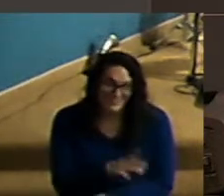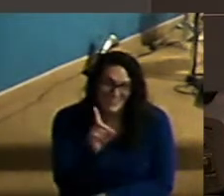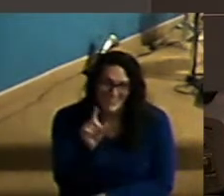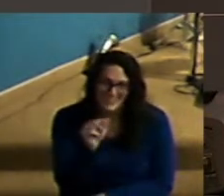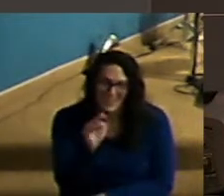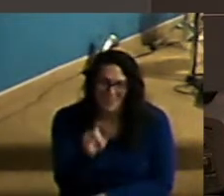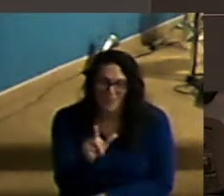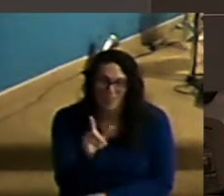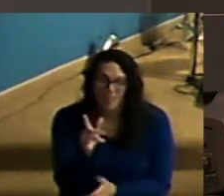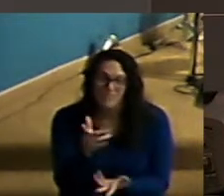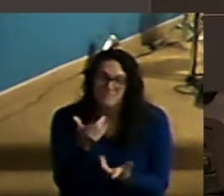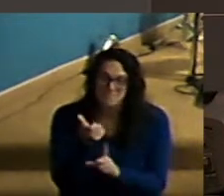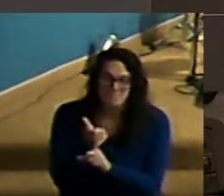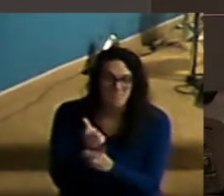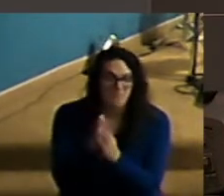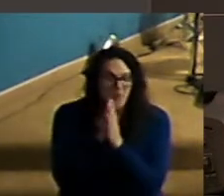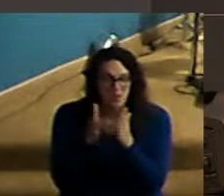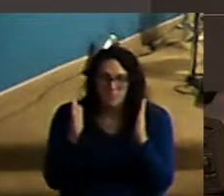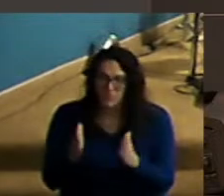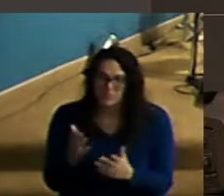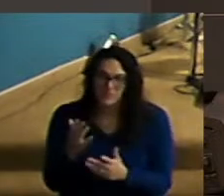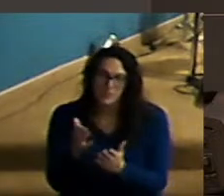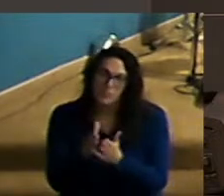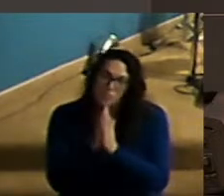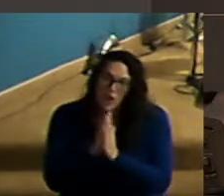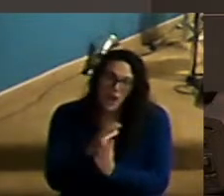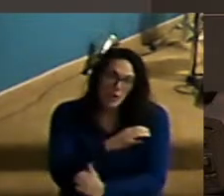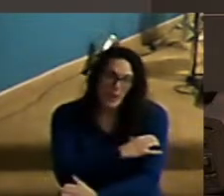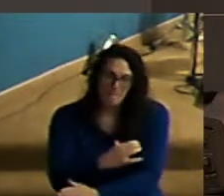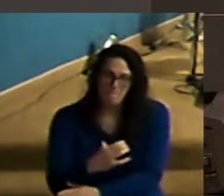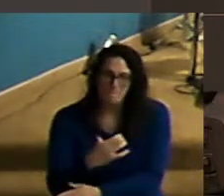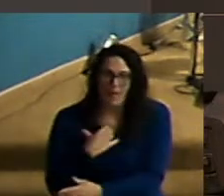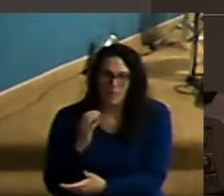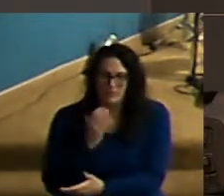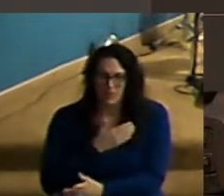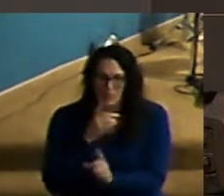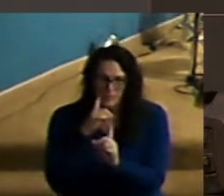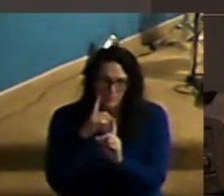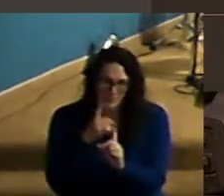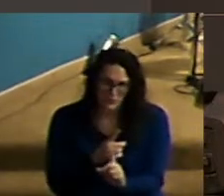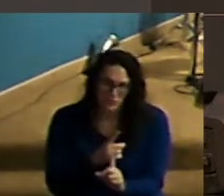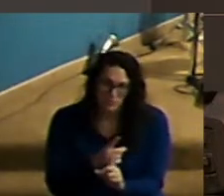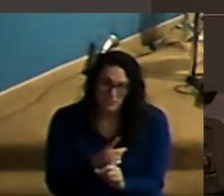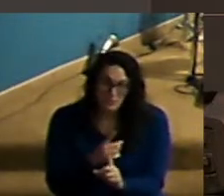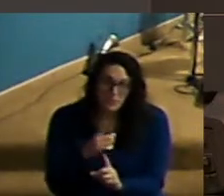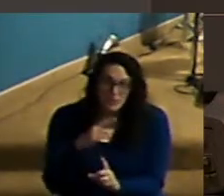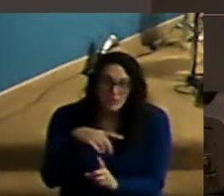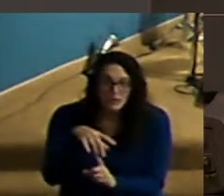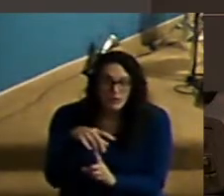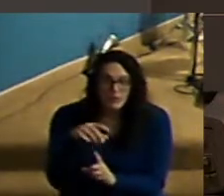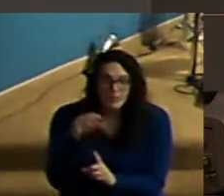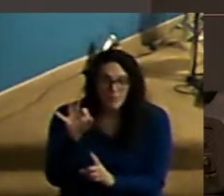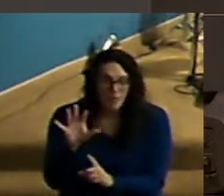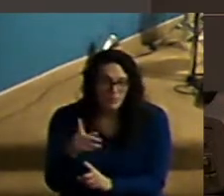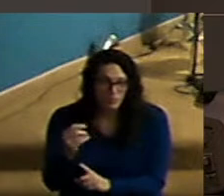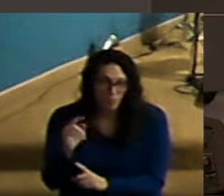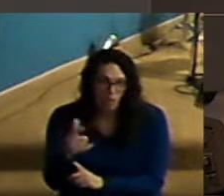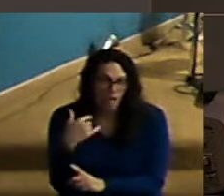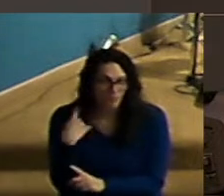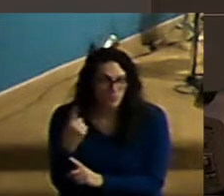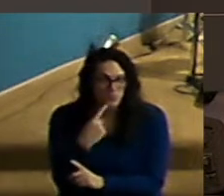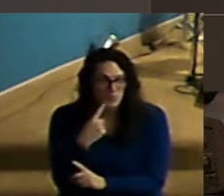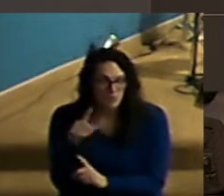Daniel, praying person, prayer empowers our mission. Again, the Apostle Paul has something to say about